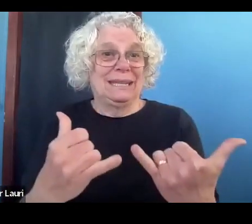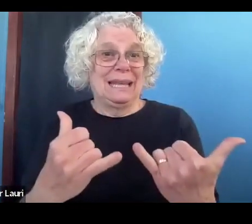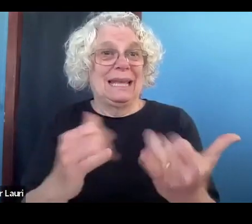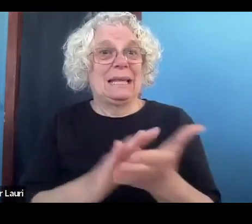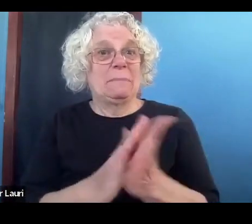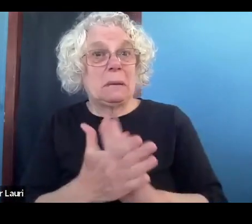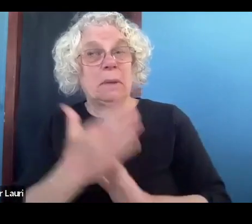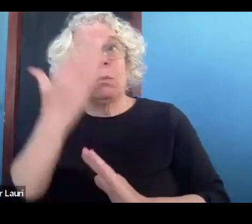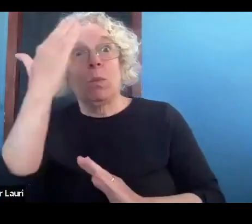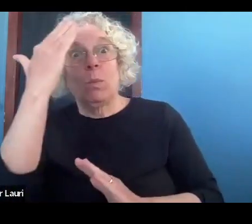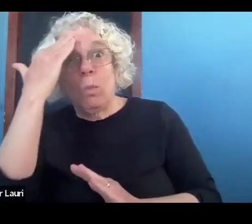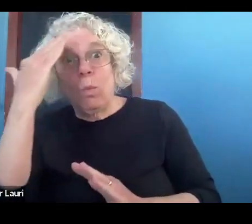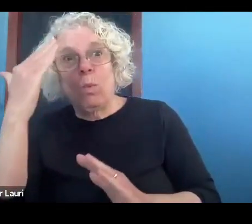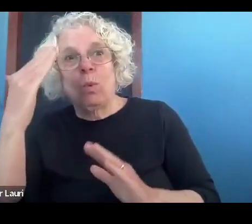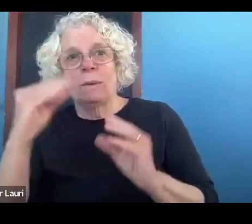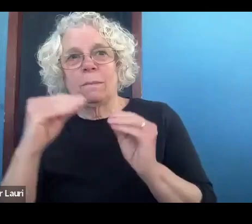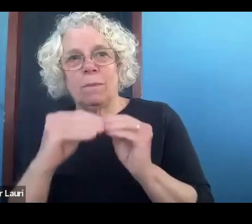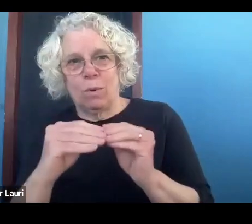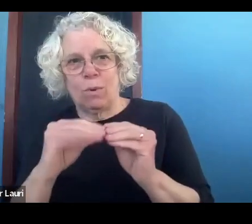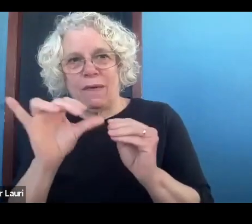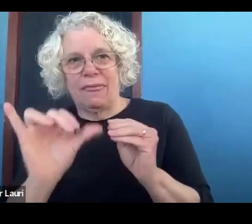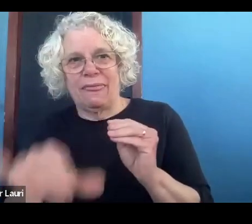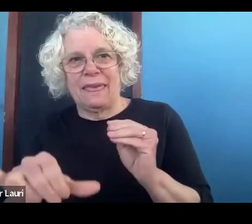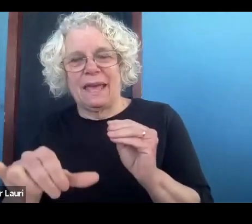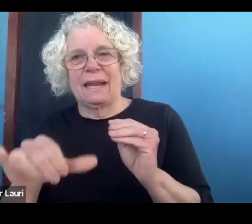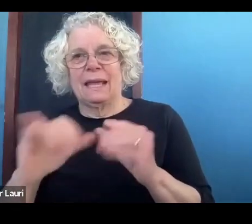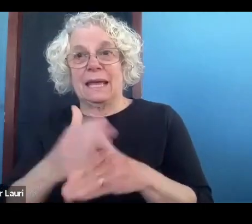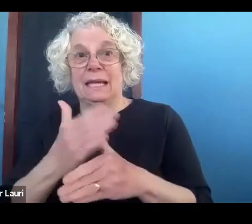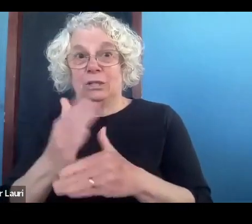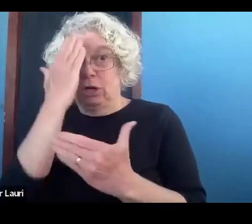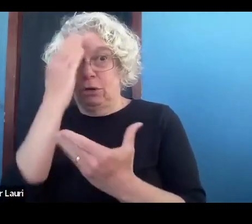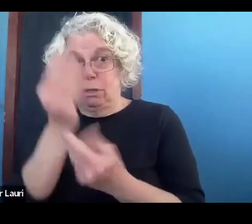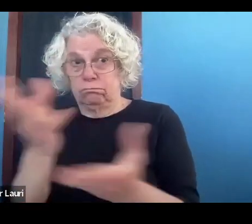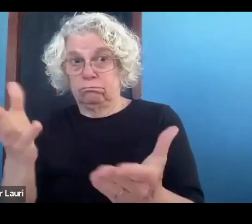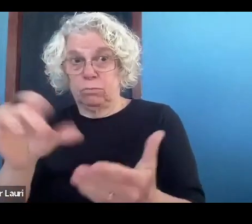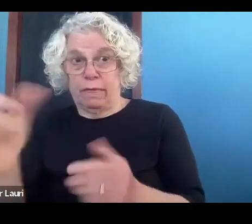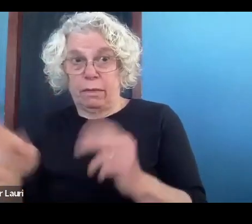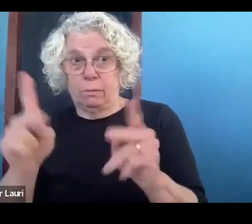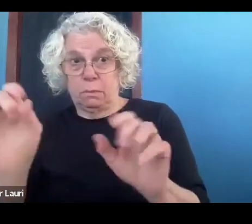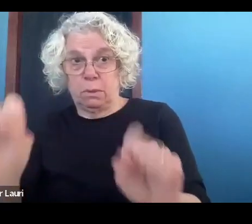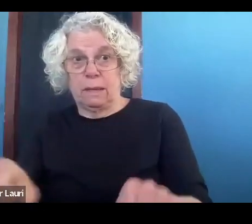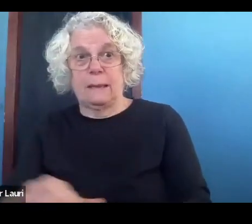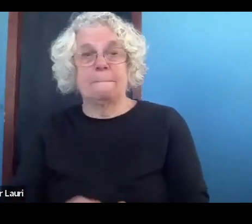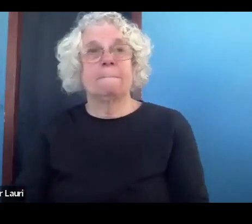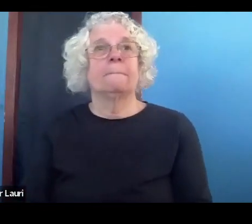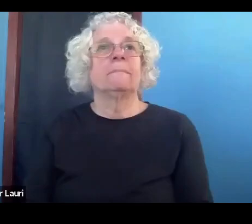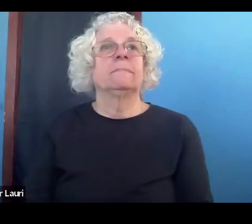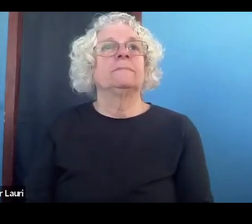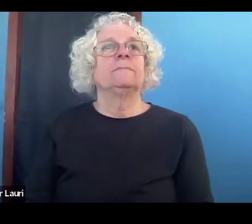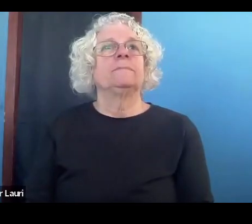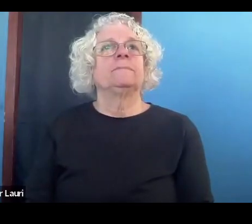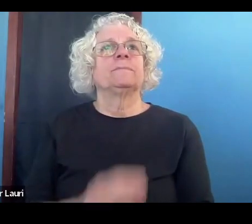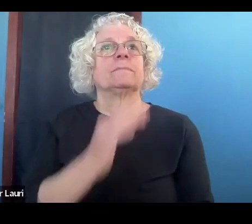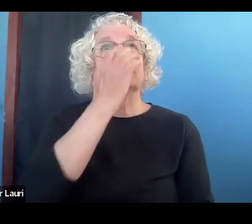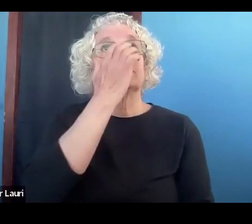more knowledgeable and hoping that you can share that knowledge with others. We can go on to the next slide.